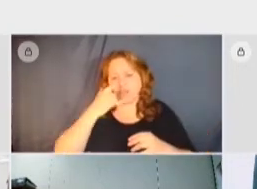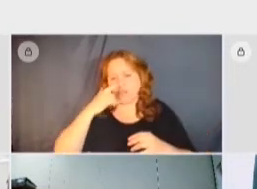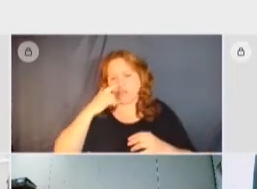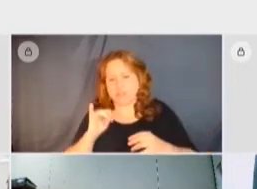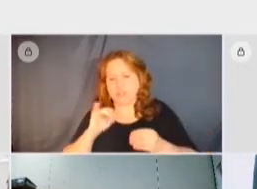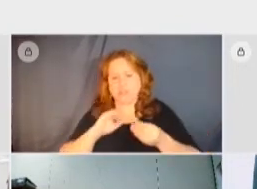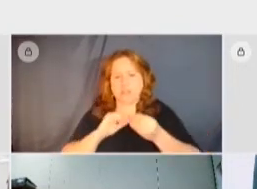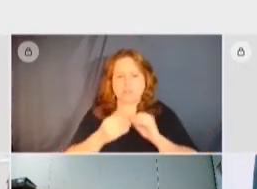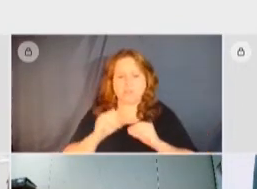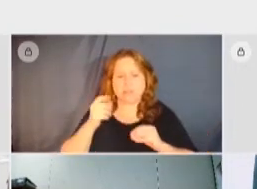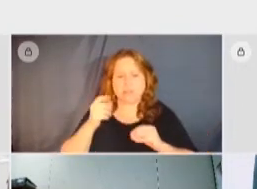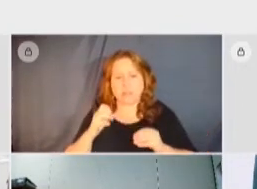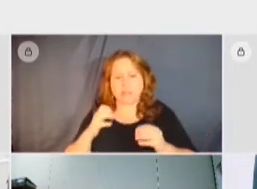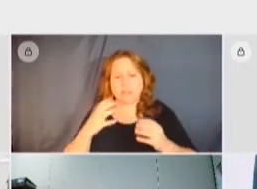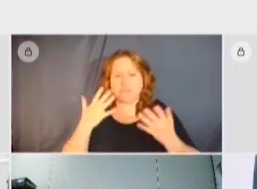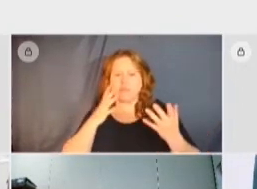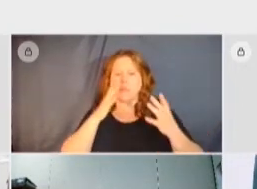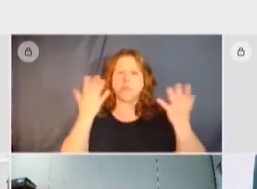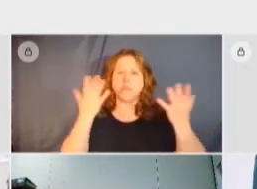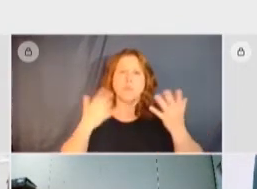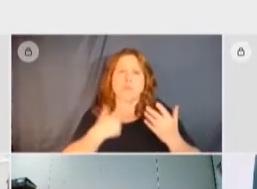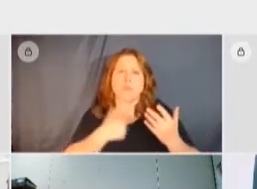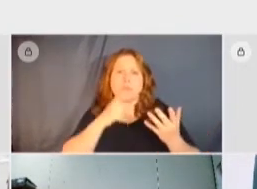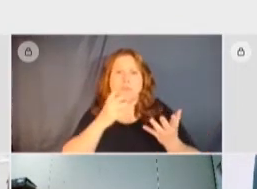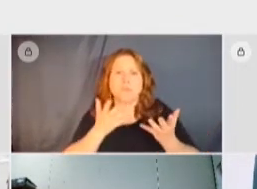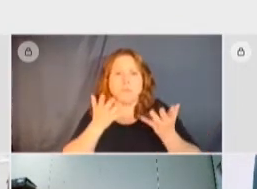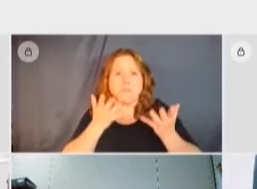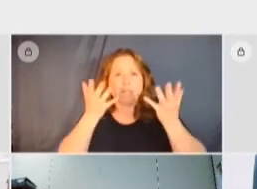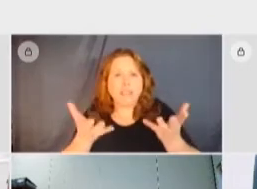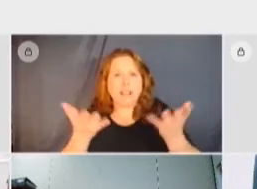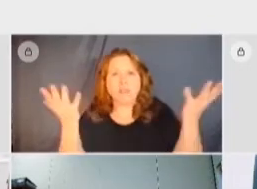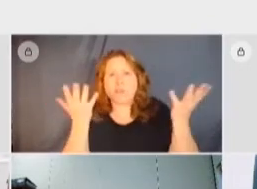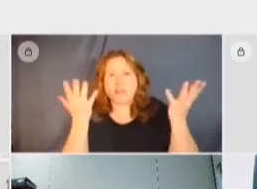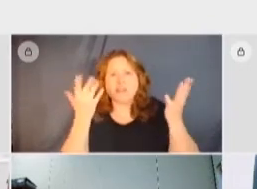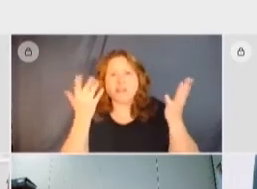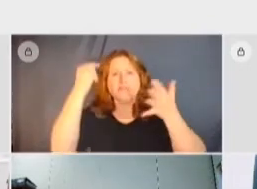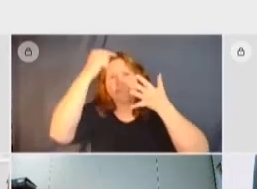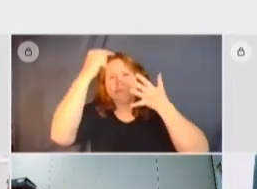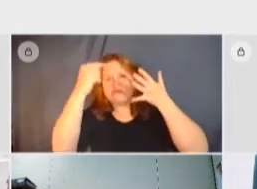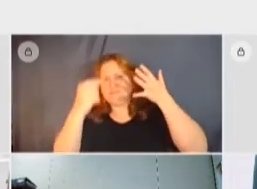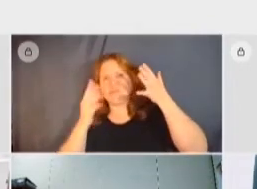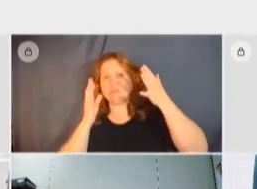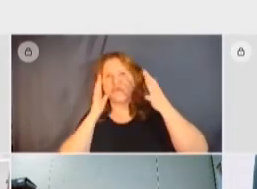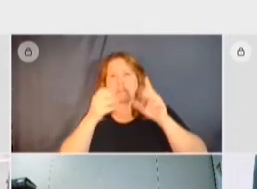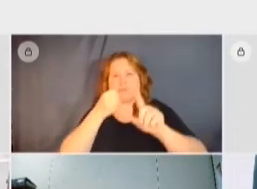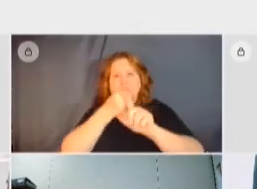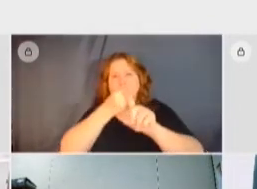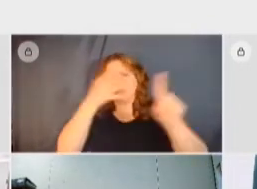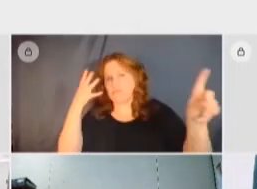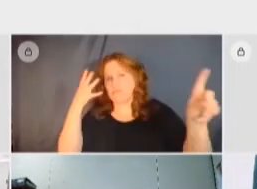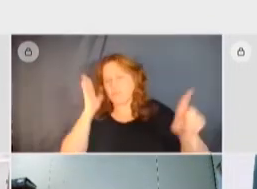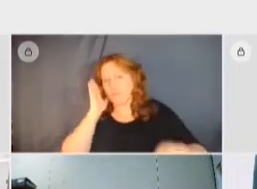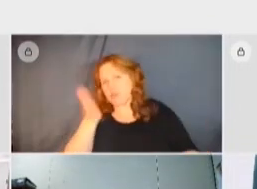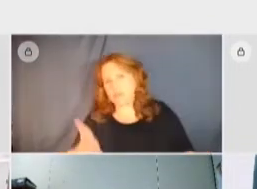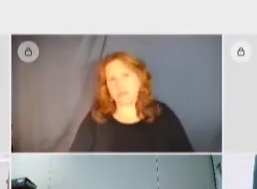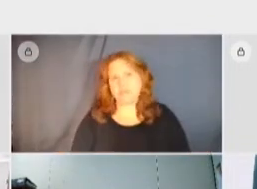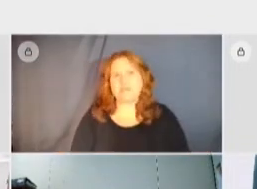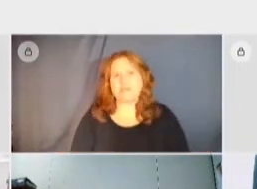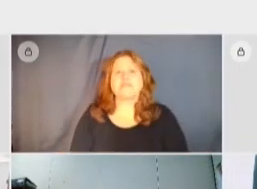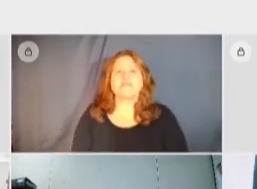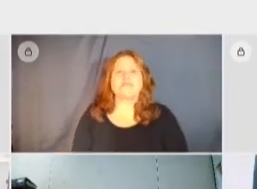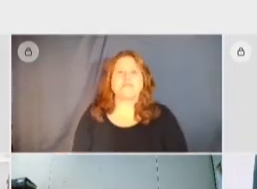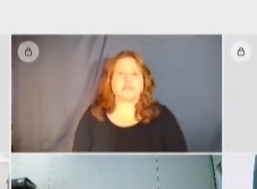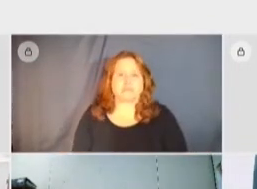matter if you were the intake clerk or the program director, you got 6x6, things like that that we need to address